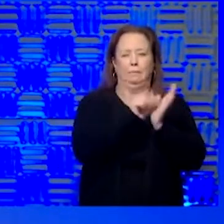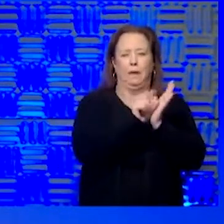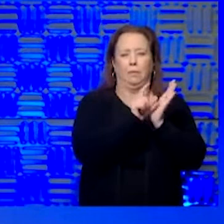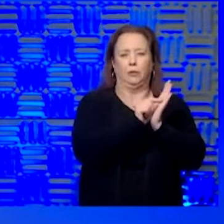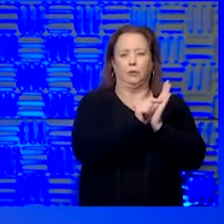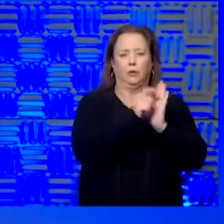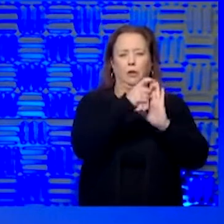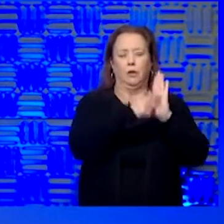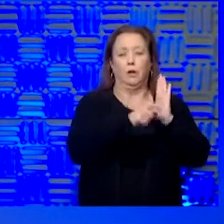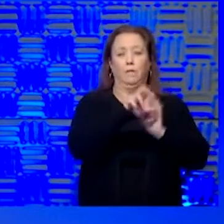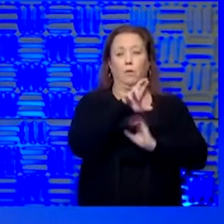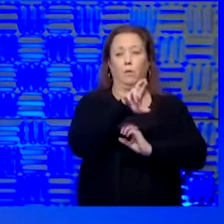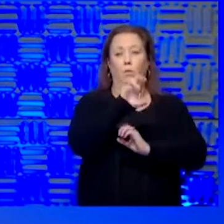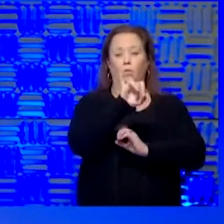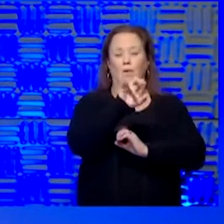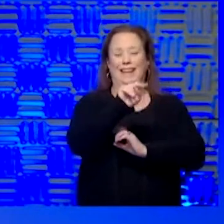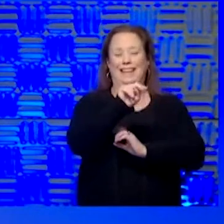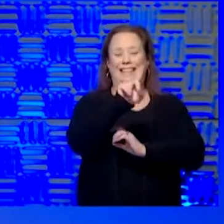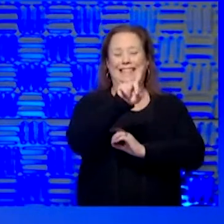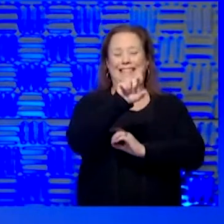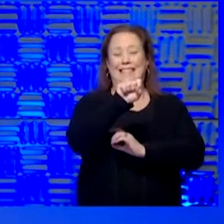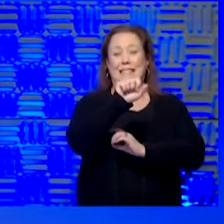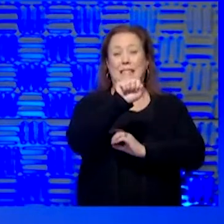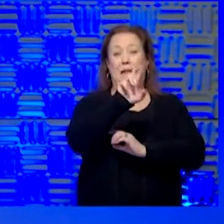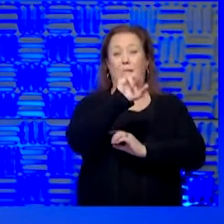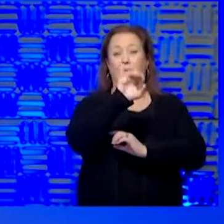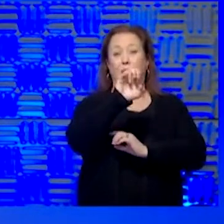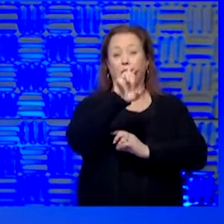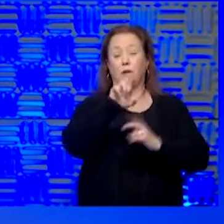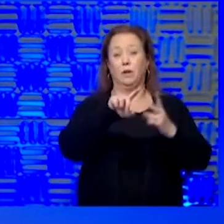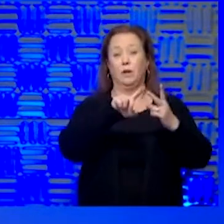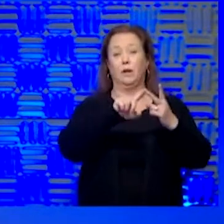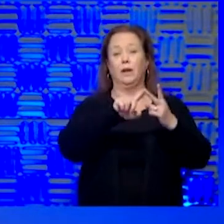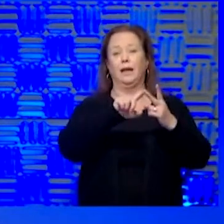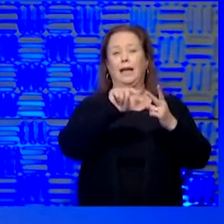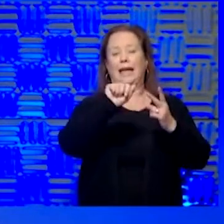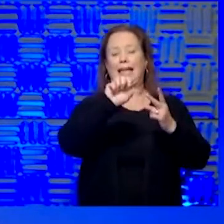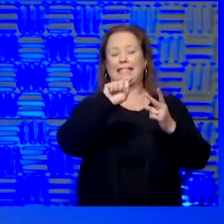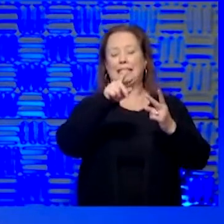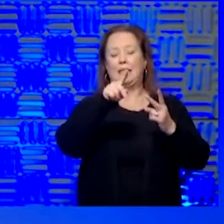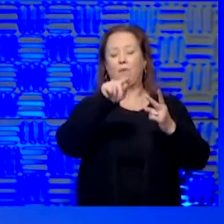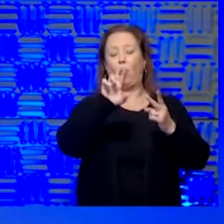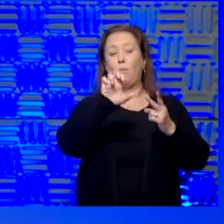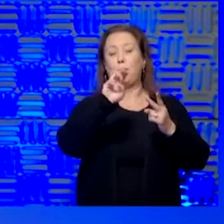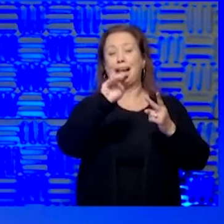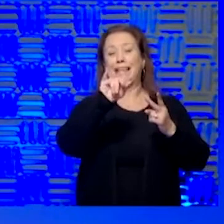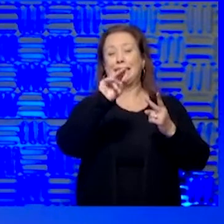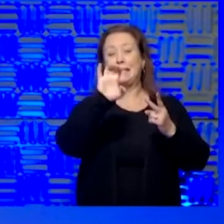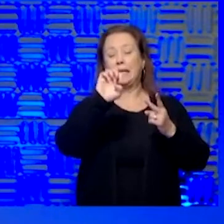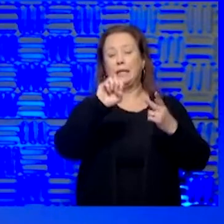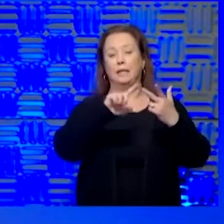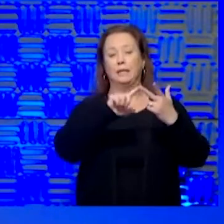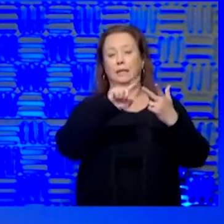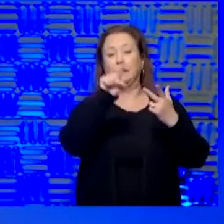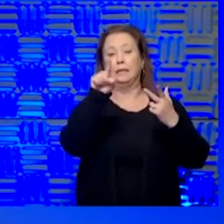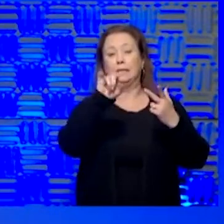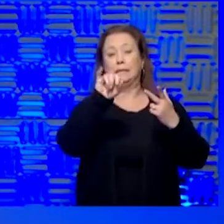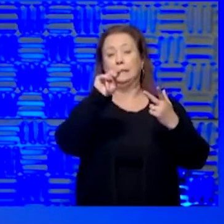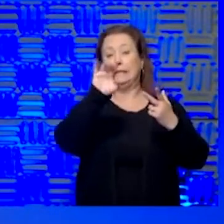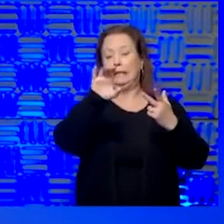for remdesivir, but for the most part, for hydroxychloroquine, azithromycin, zinc, there's been no compelling evidence that